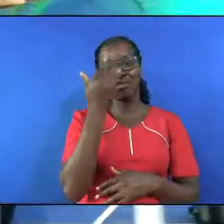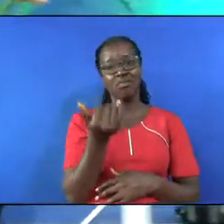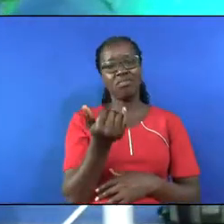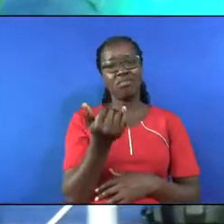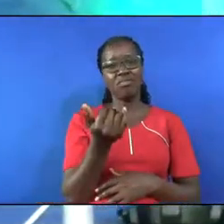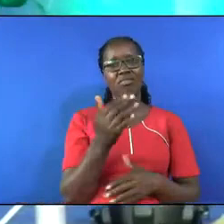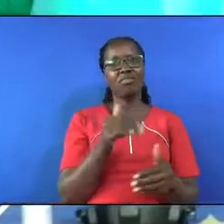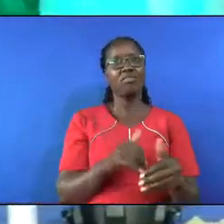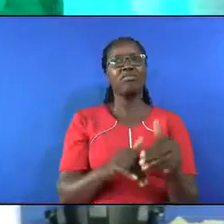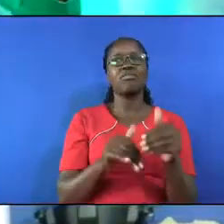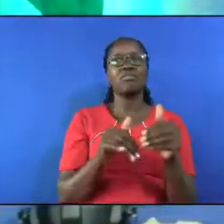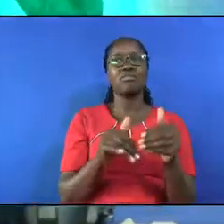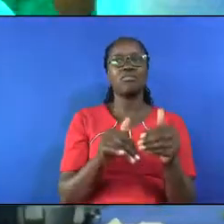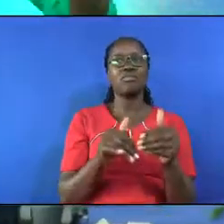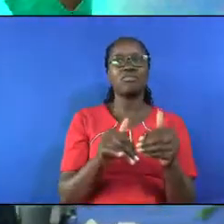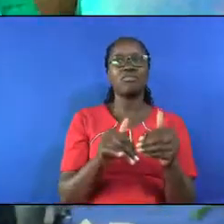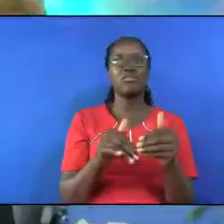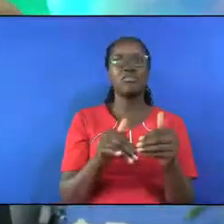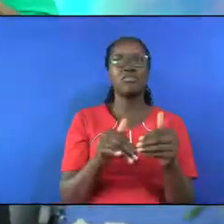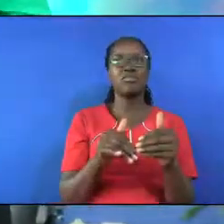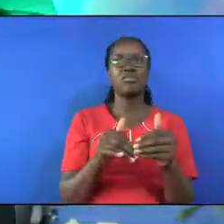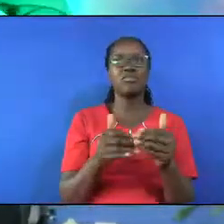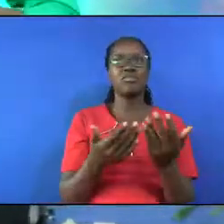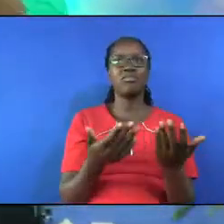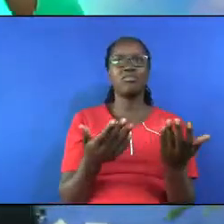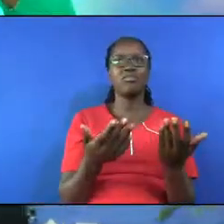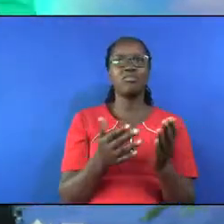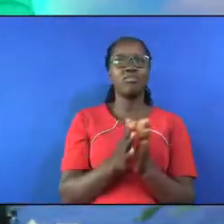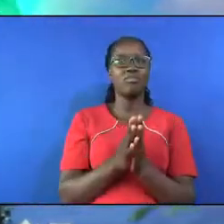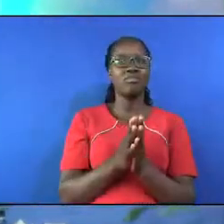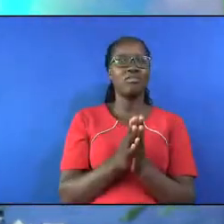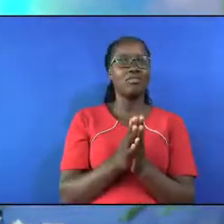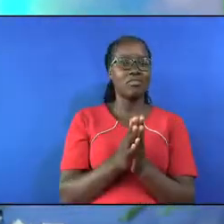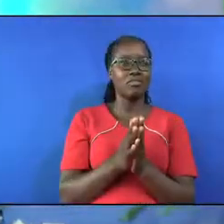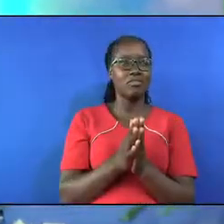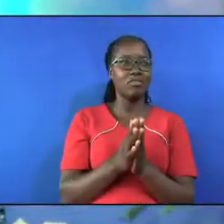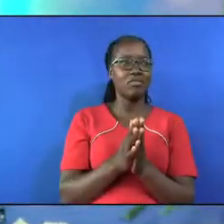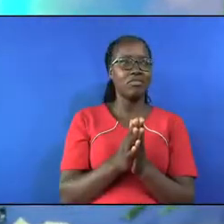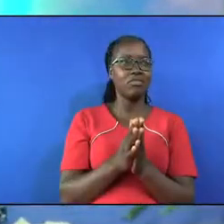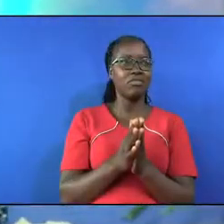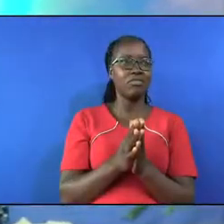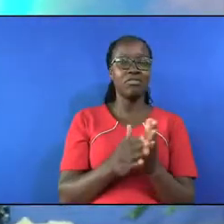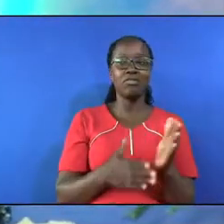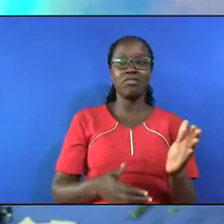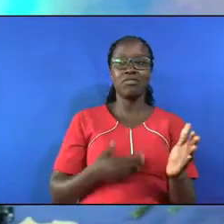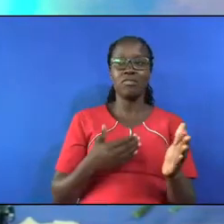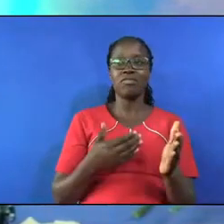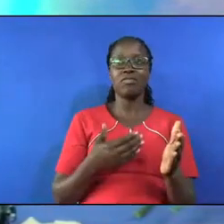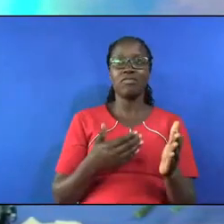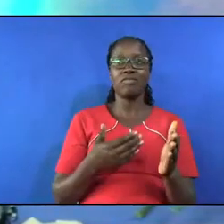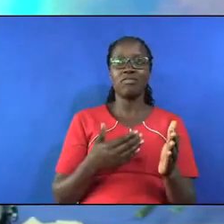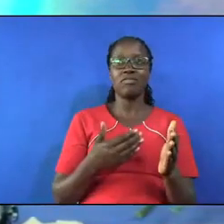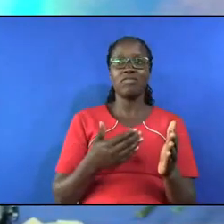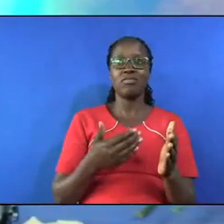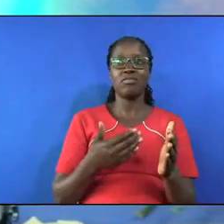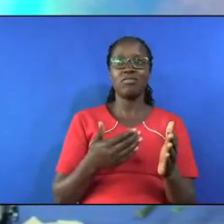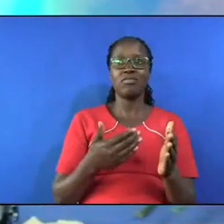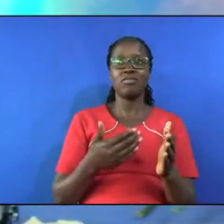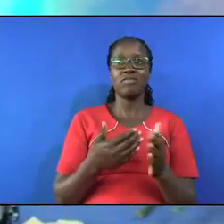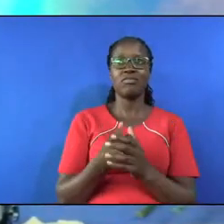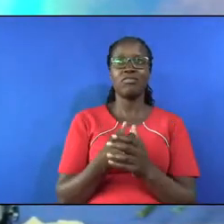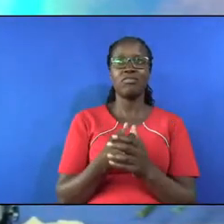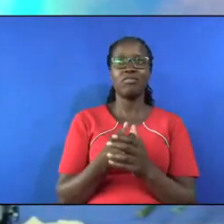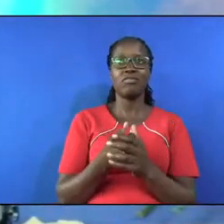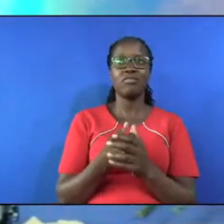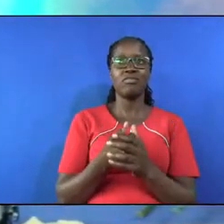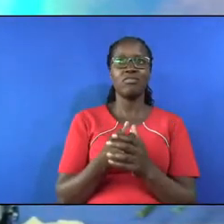follow this agitation that is coming from you, and you know, all this anger and all this unchristlikeness? And they